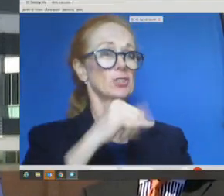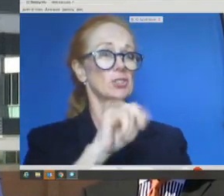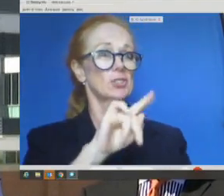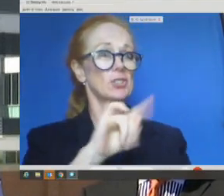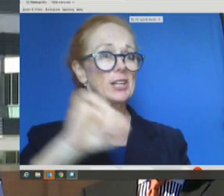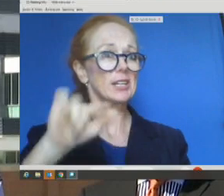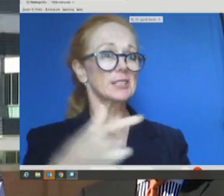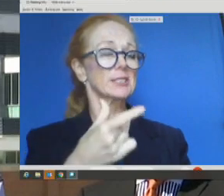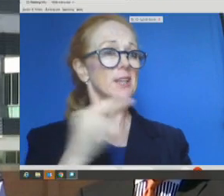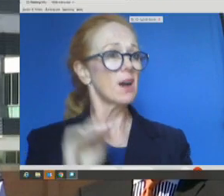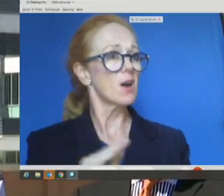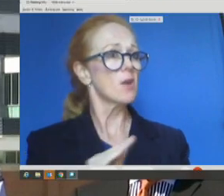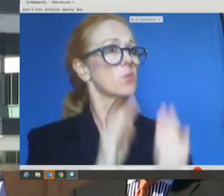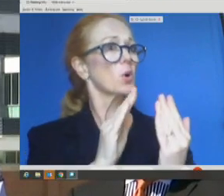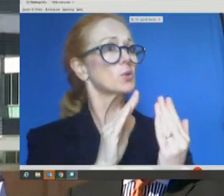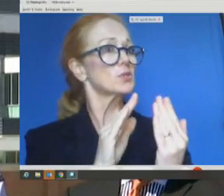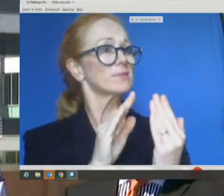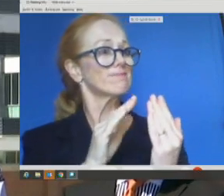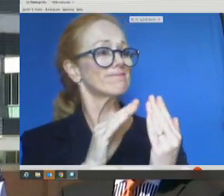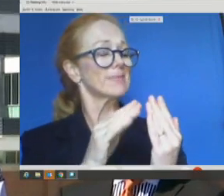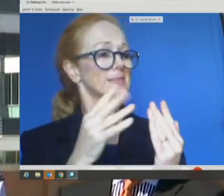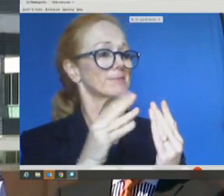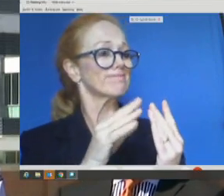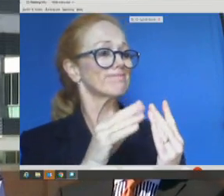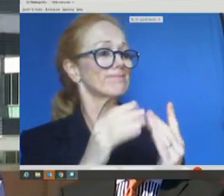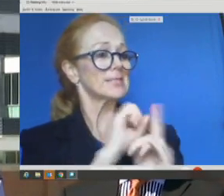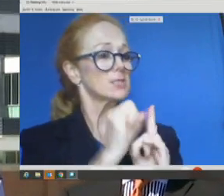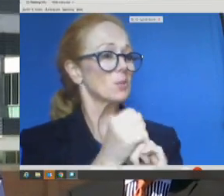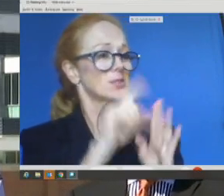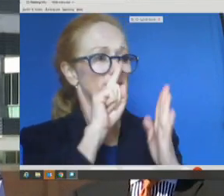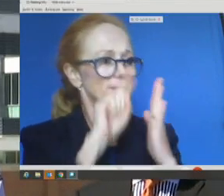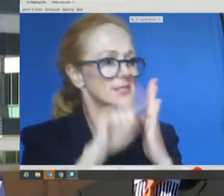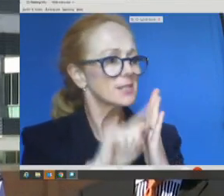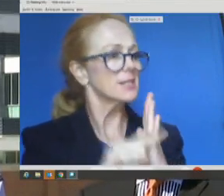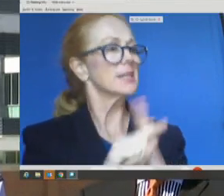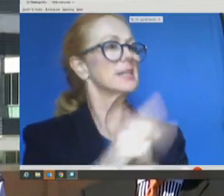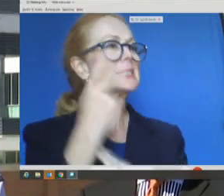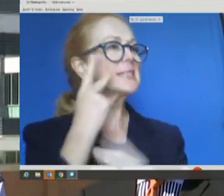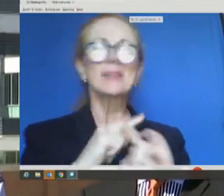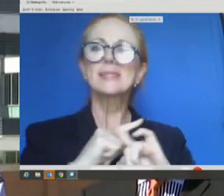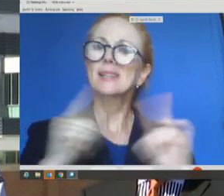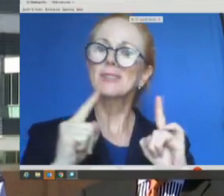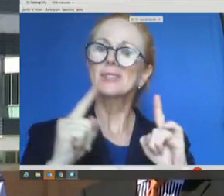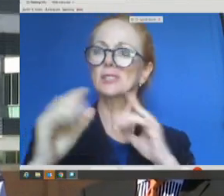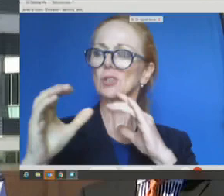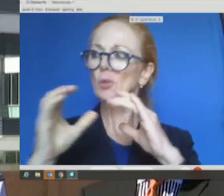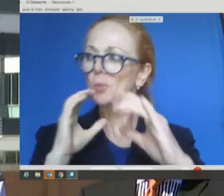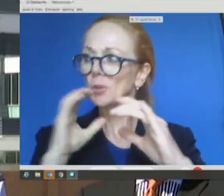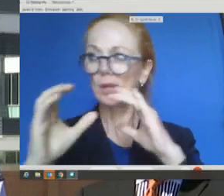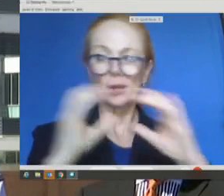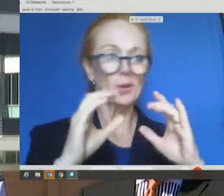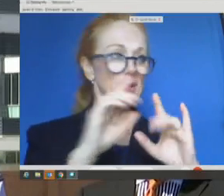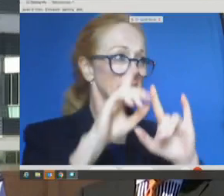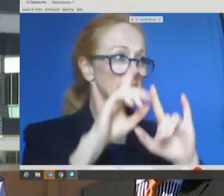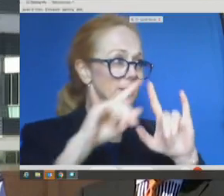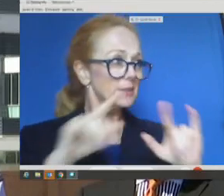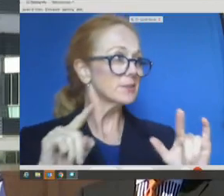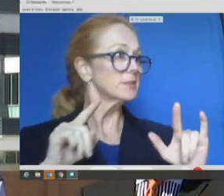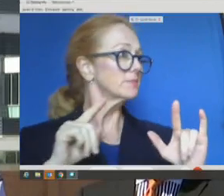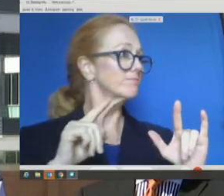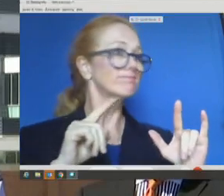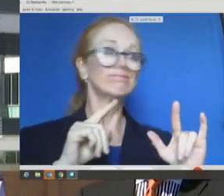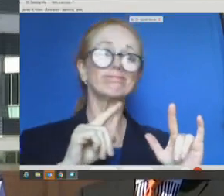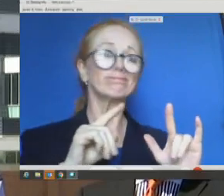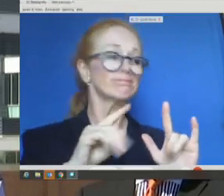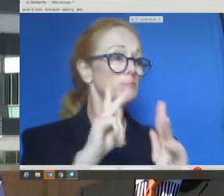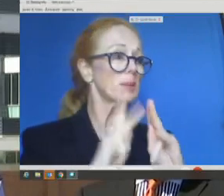this investigation. And you can see the difference the way that he has communicated with every member of this department. And